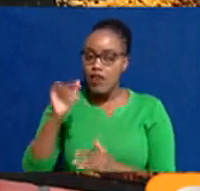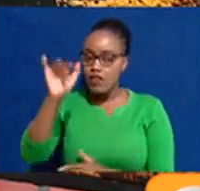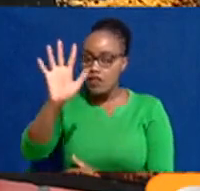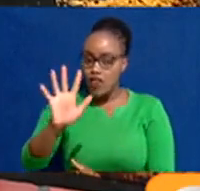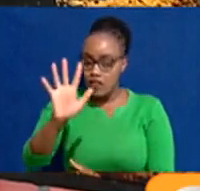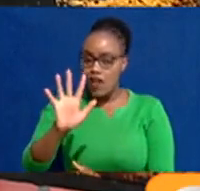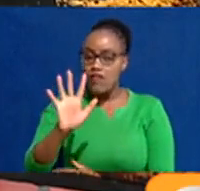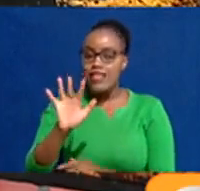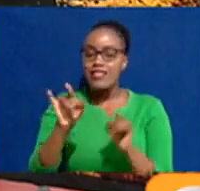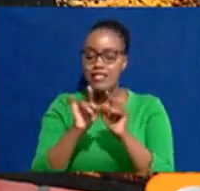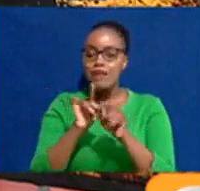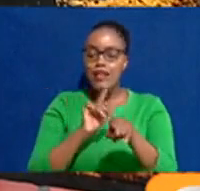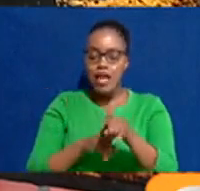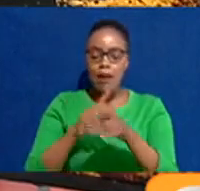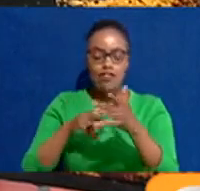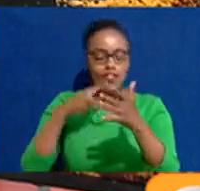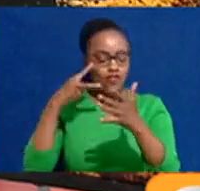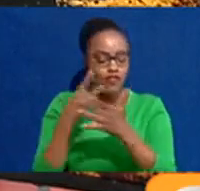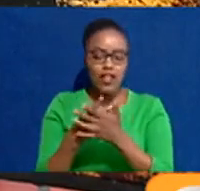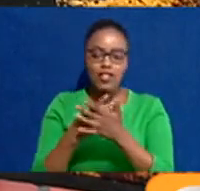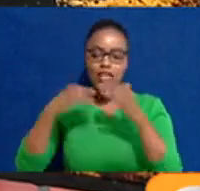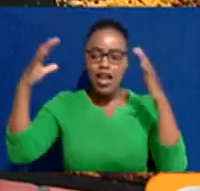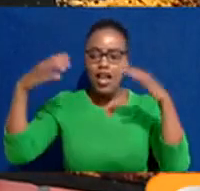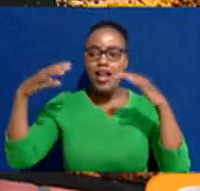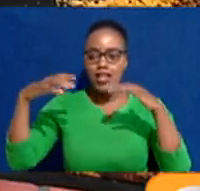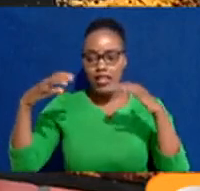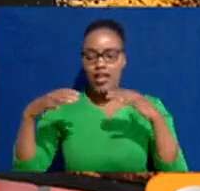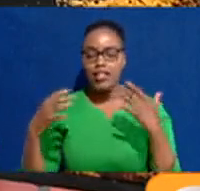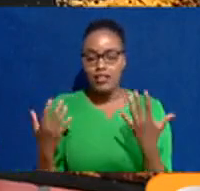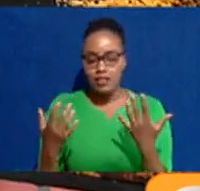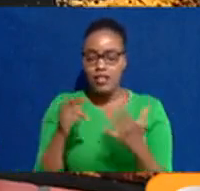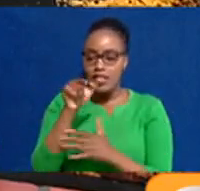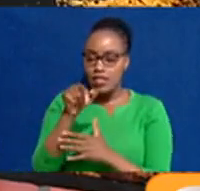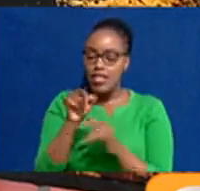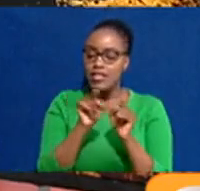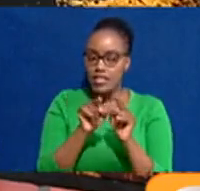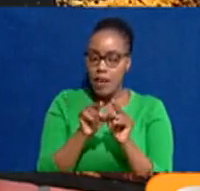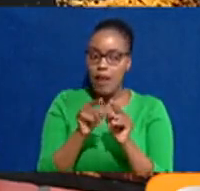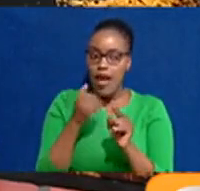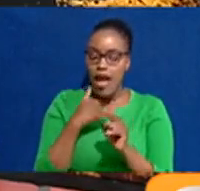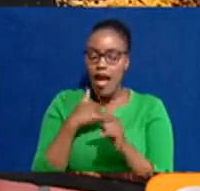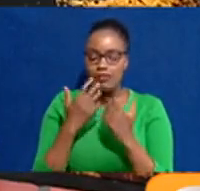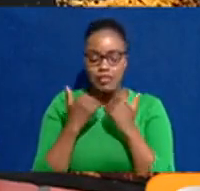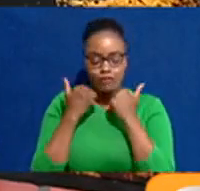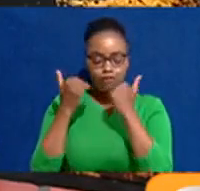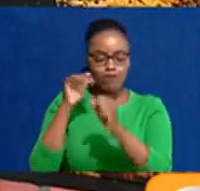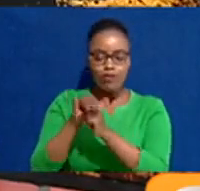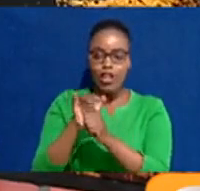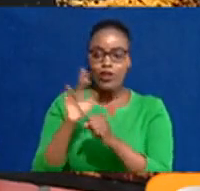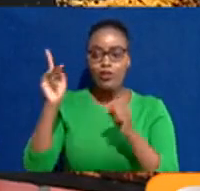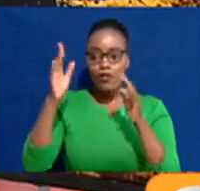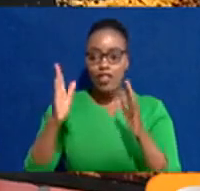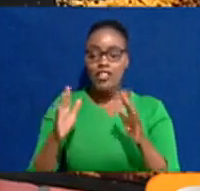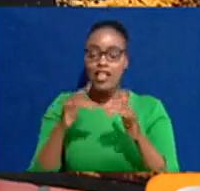fifth consecutive failed rain season. And that will no doubt be devastating for millions of